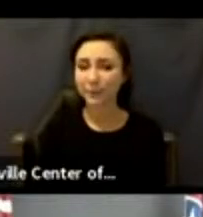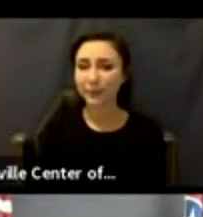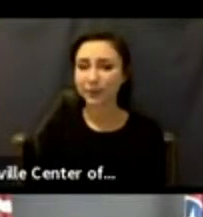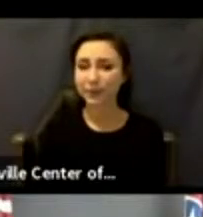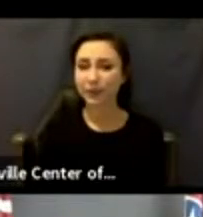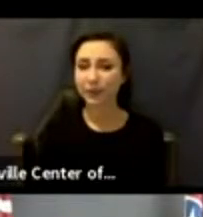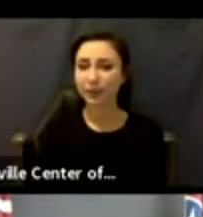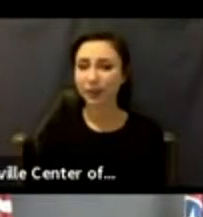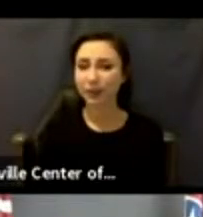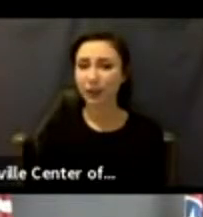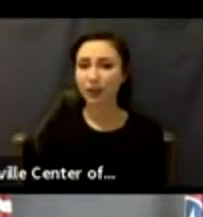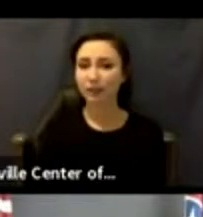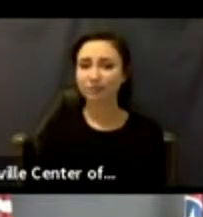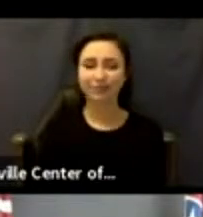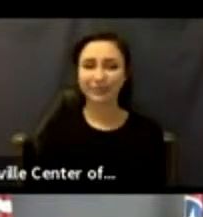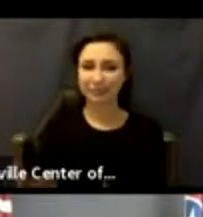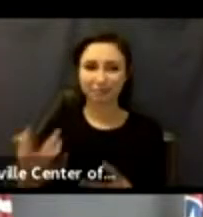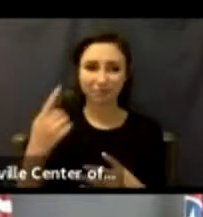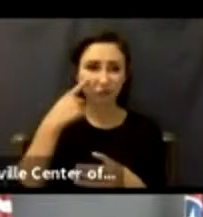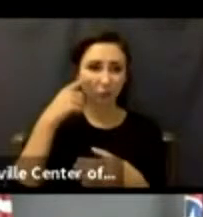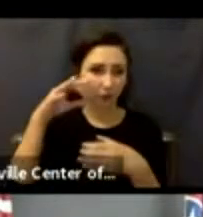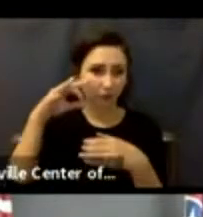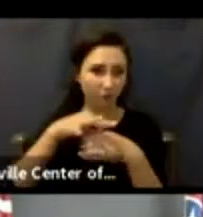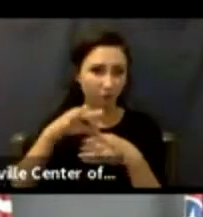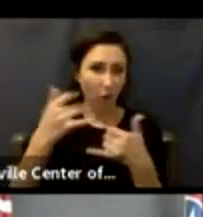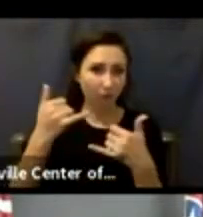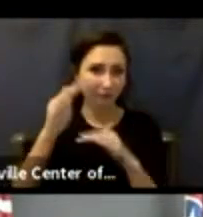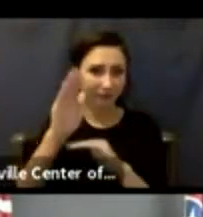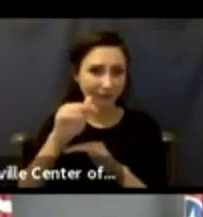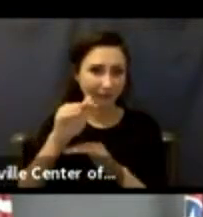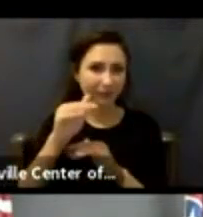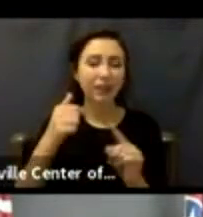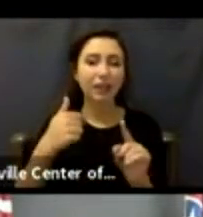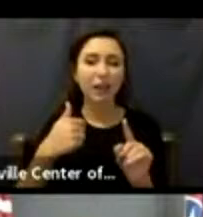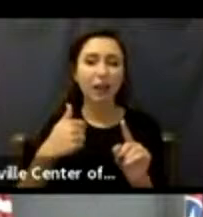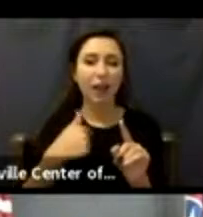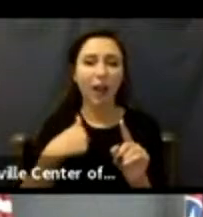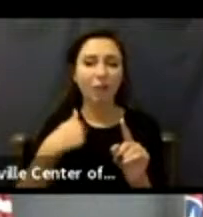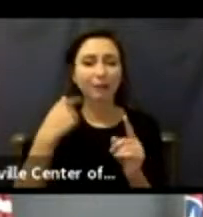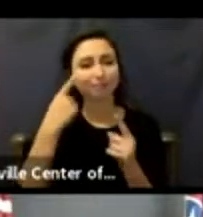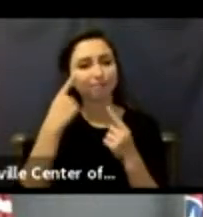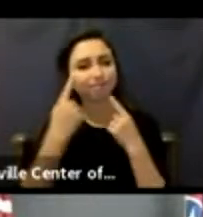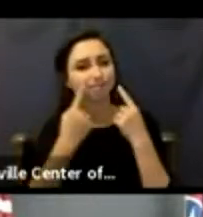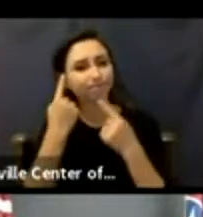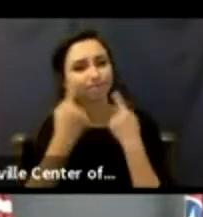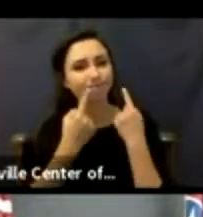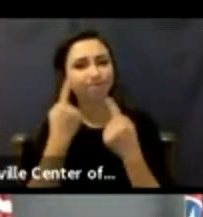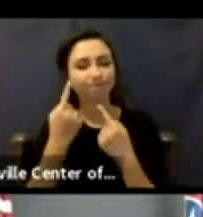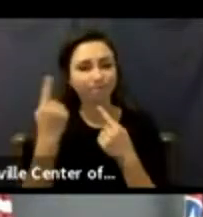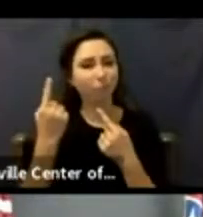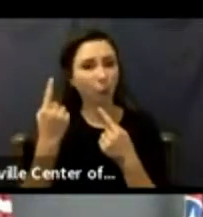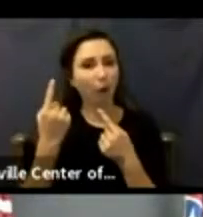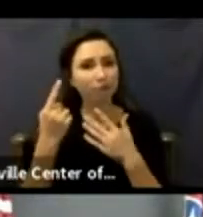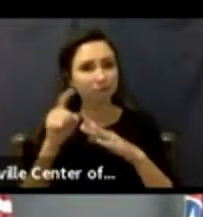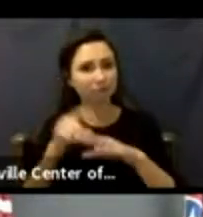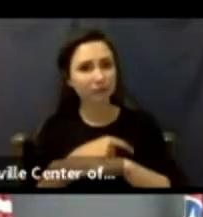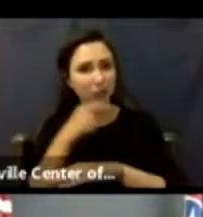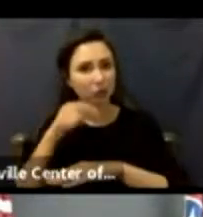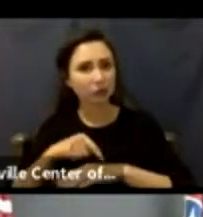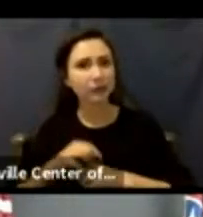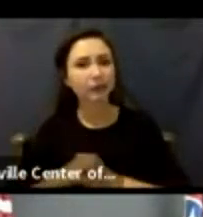This is up for a vote this evening, and I've been thinking about this one for quite a while.